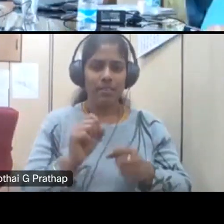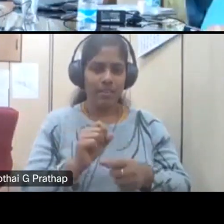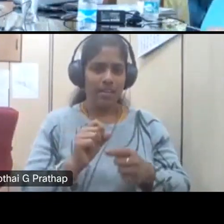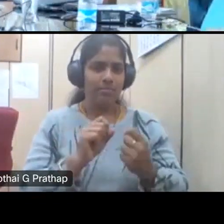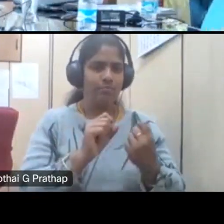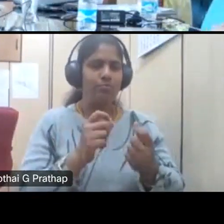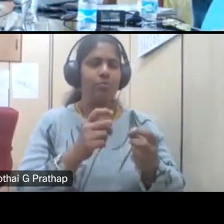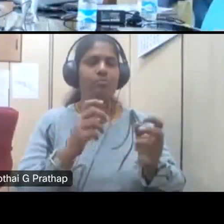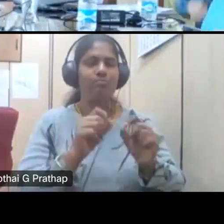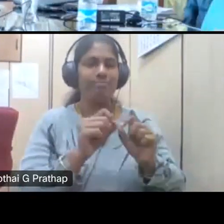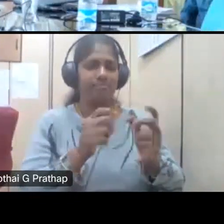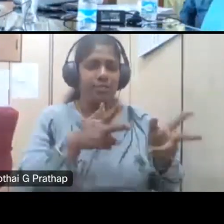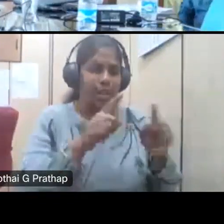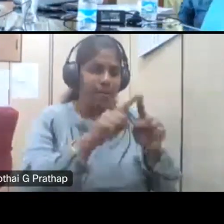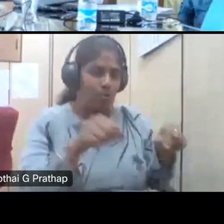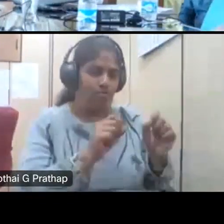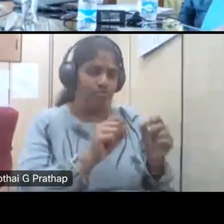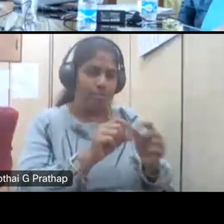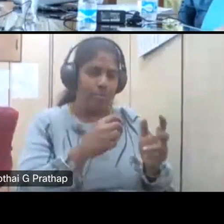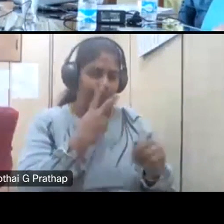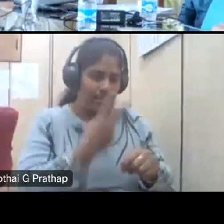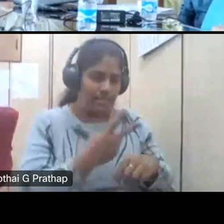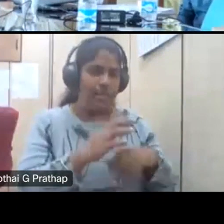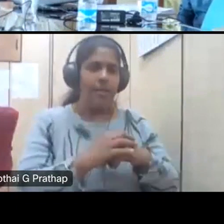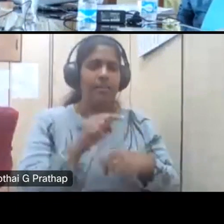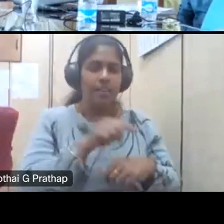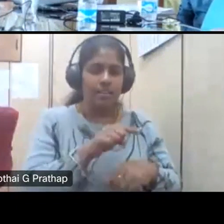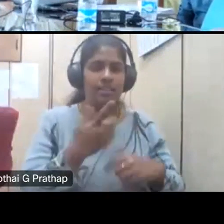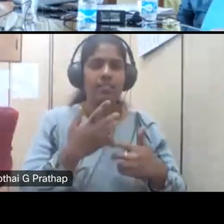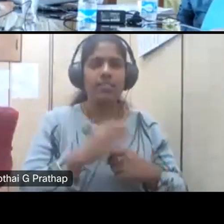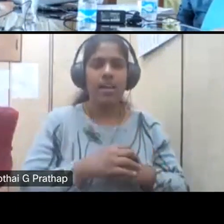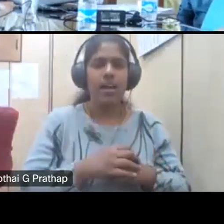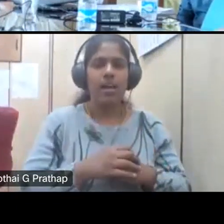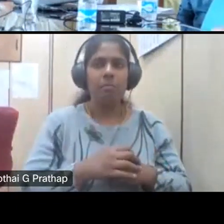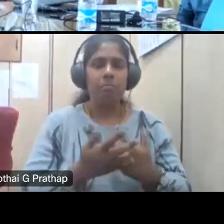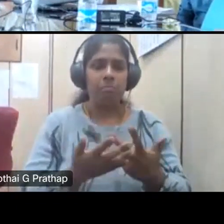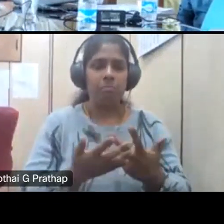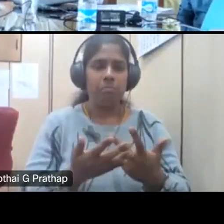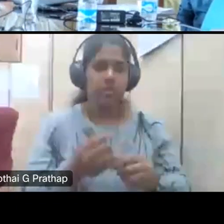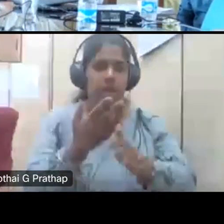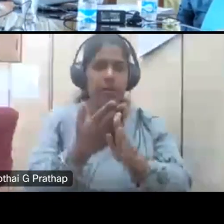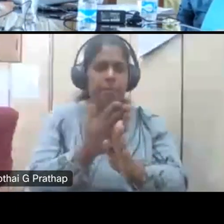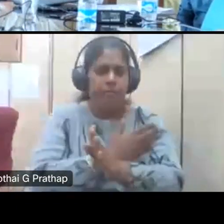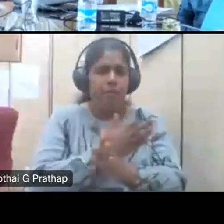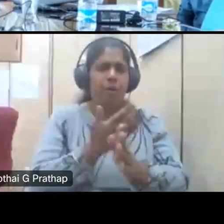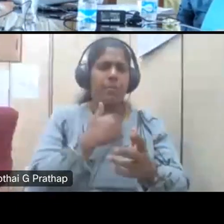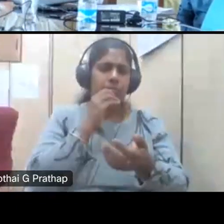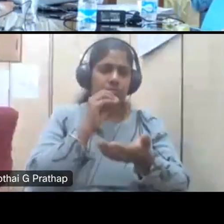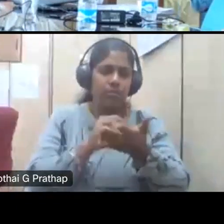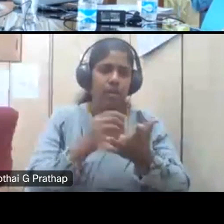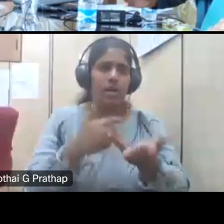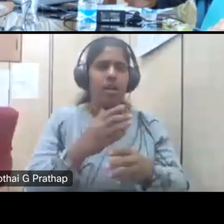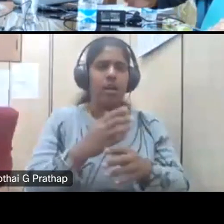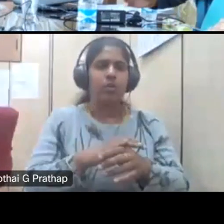also. And this tells us that probably we need to tell in advance that majority of the content will be in English in